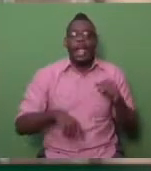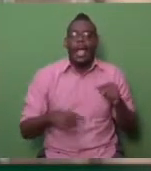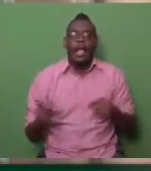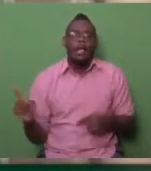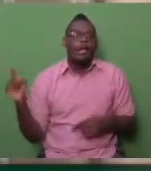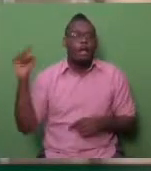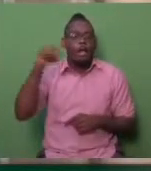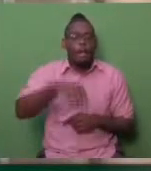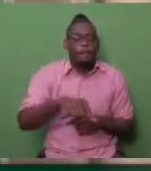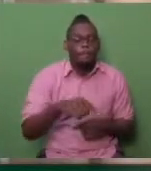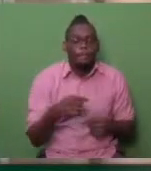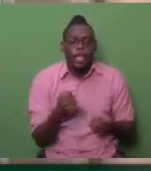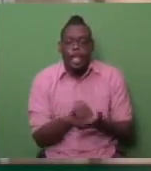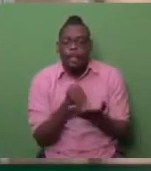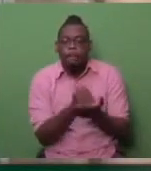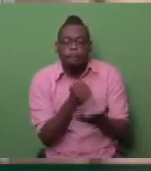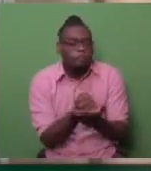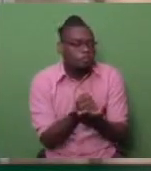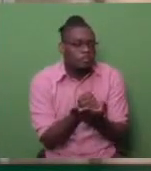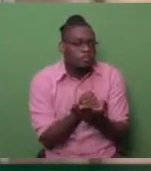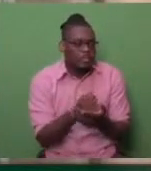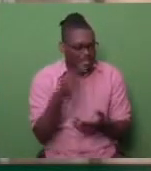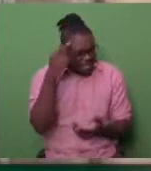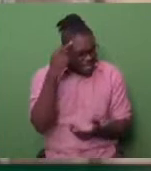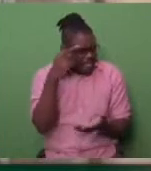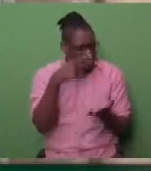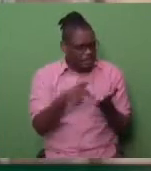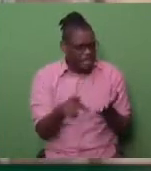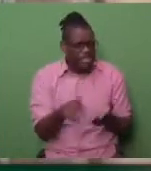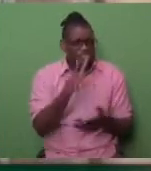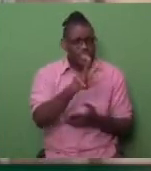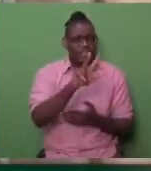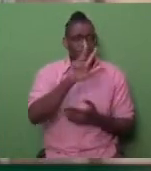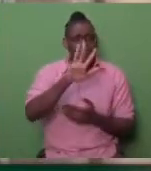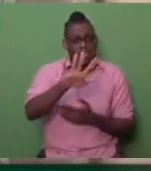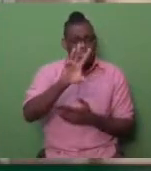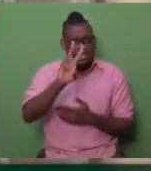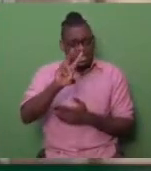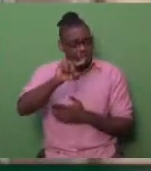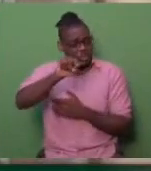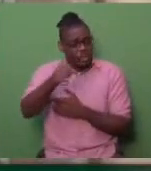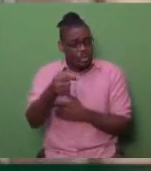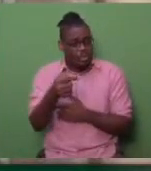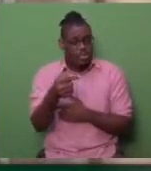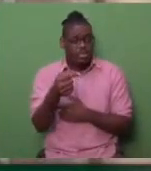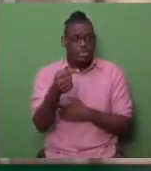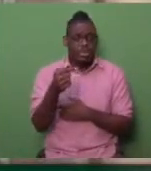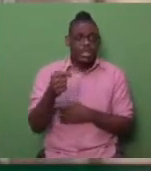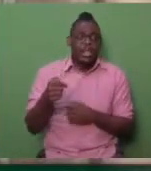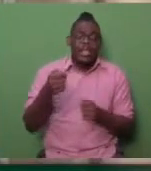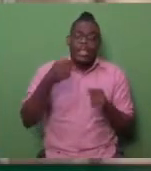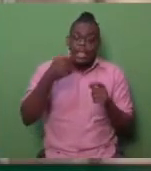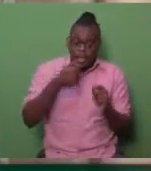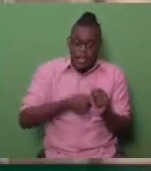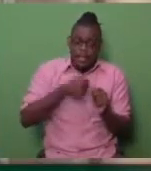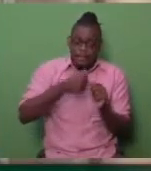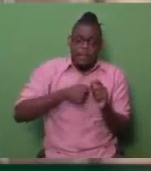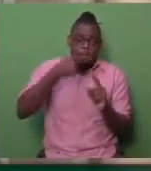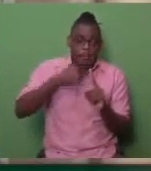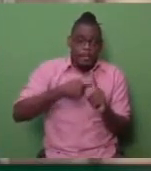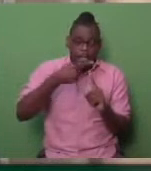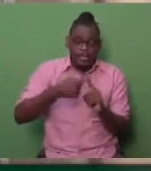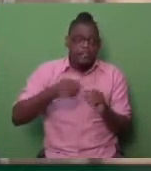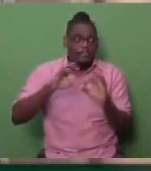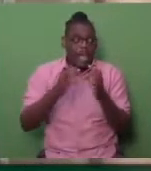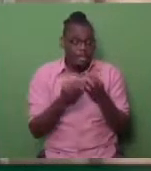$356,000 per month to relatives of the Attorney General. But when you think that's as bad as it gets,